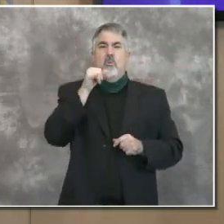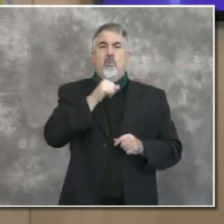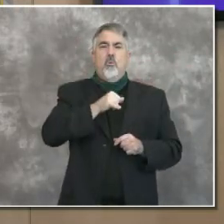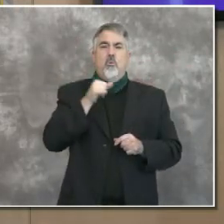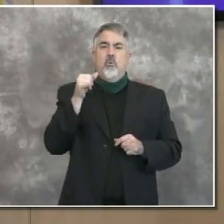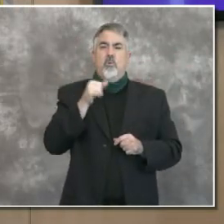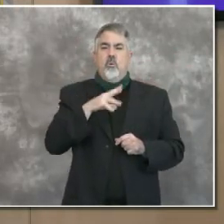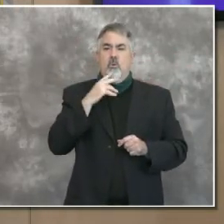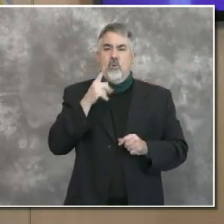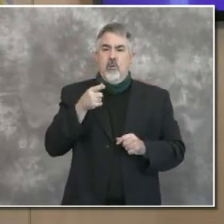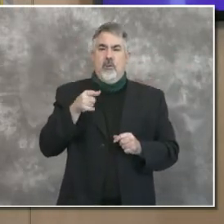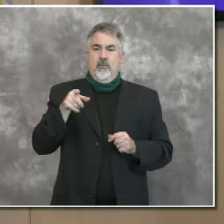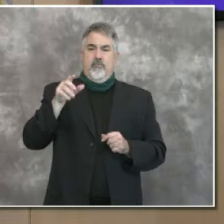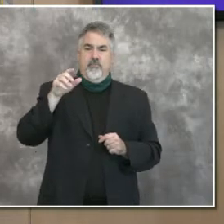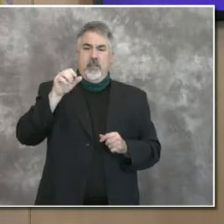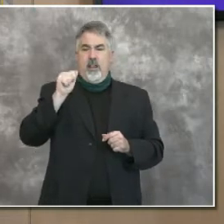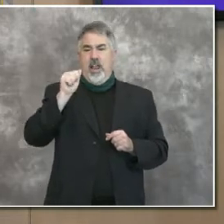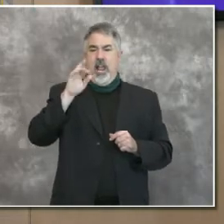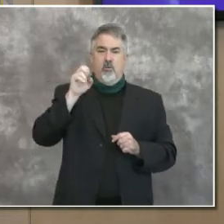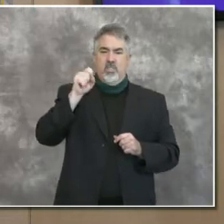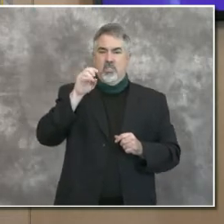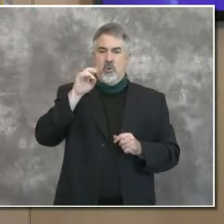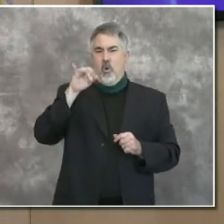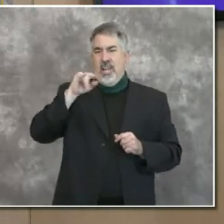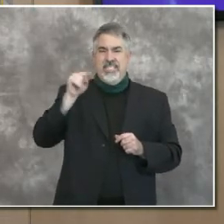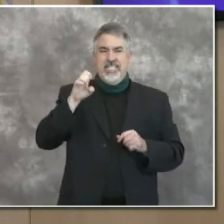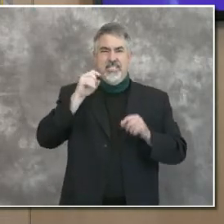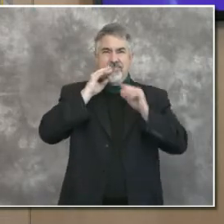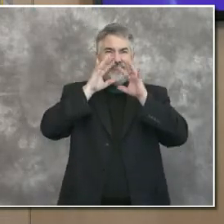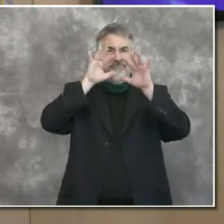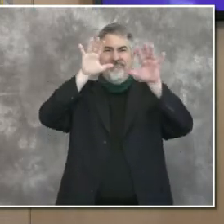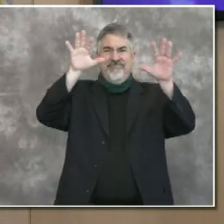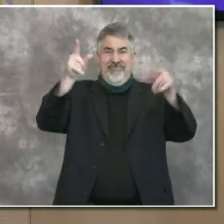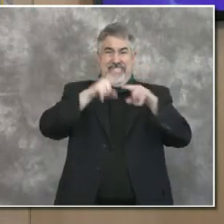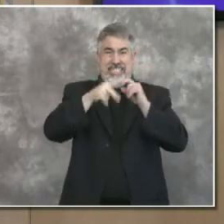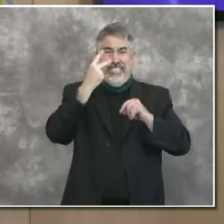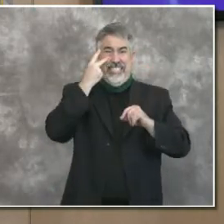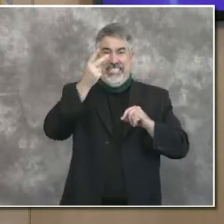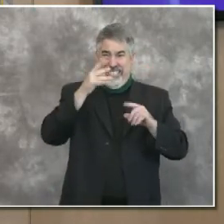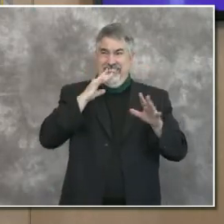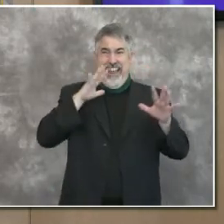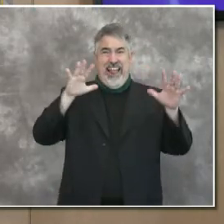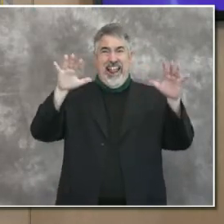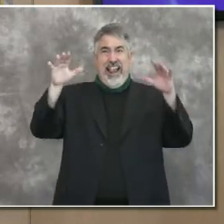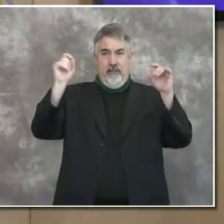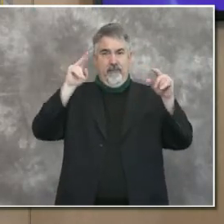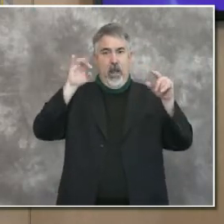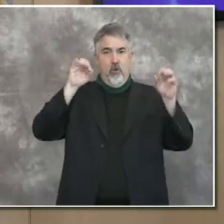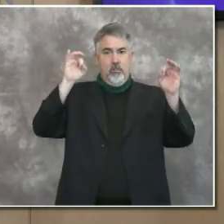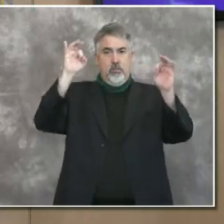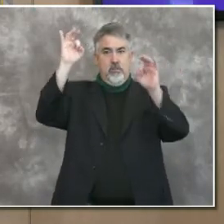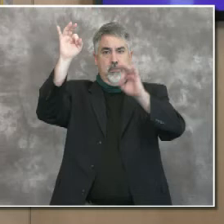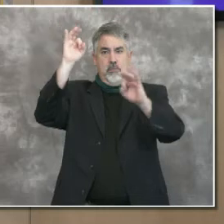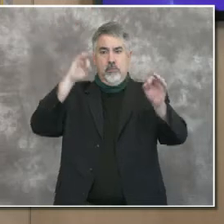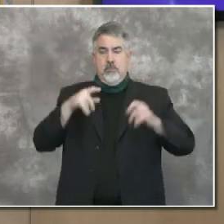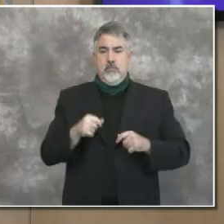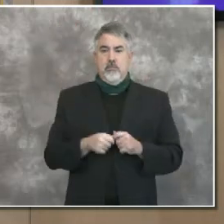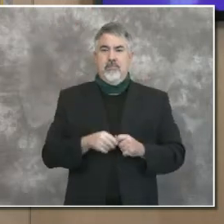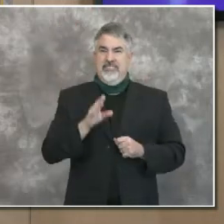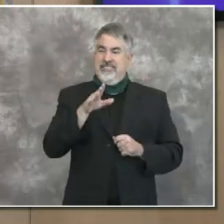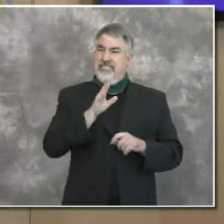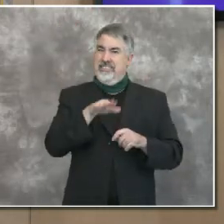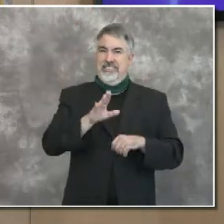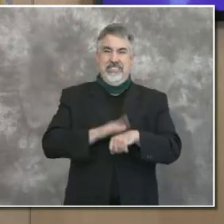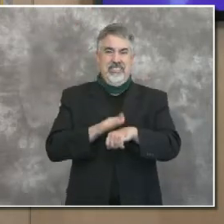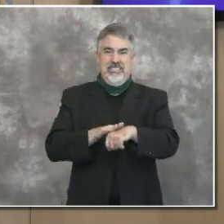known as aerosolized particles. And then a reminder, which is part of the reason that we don't want people coughing